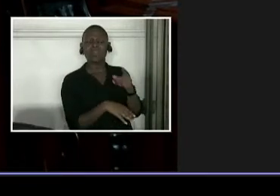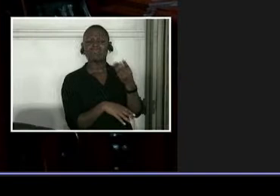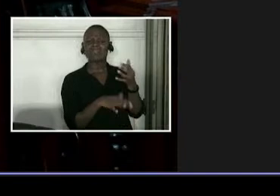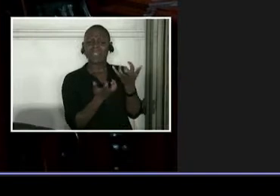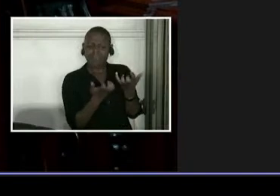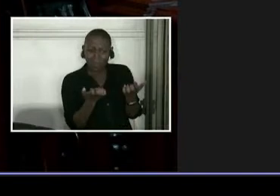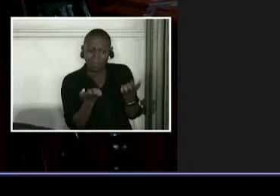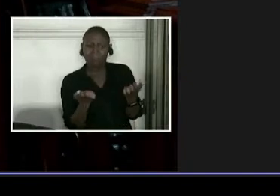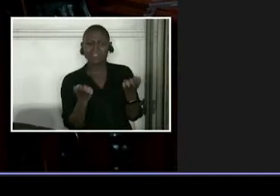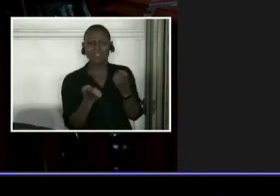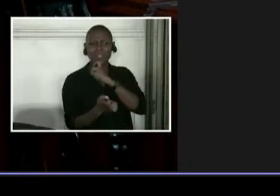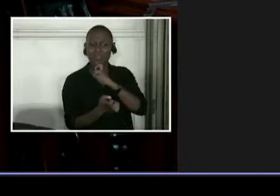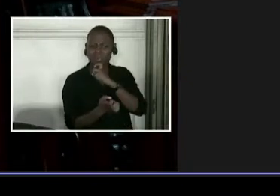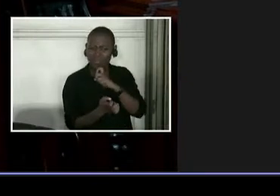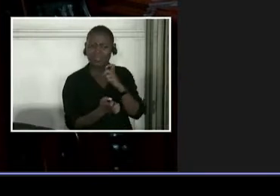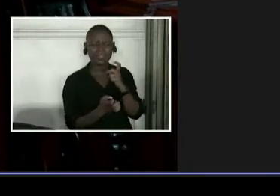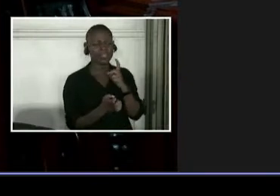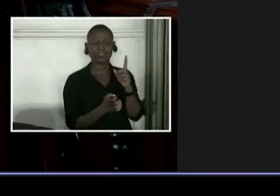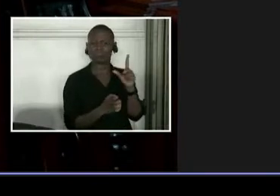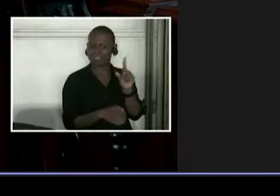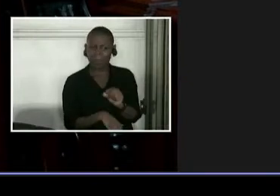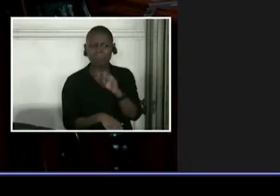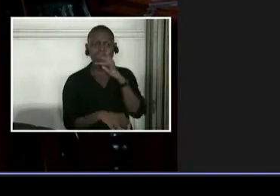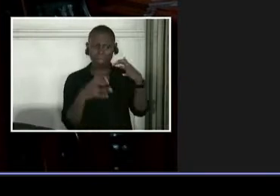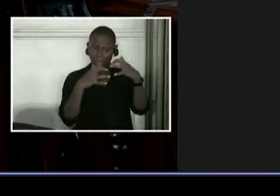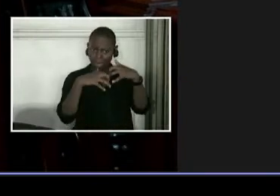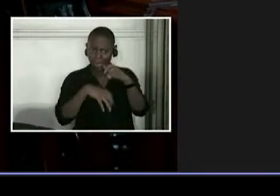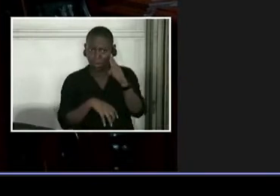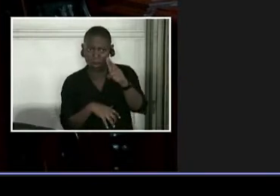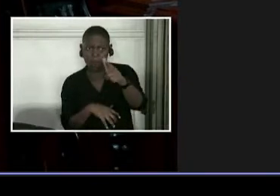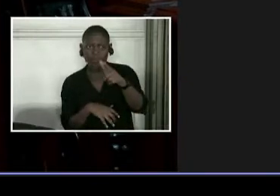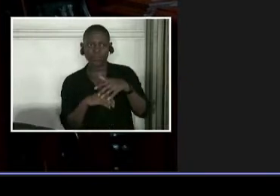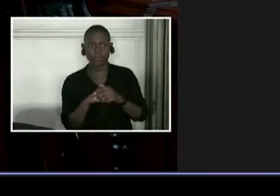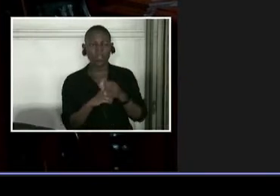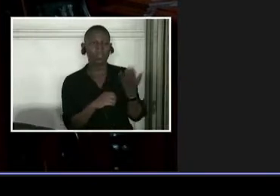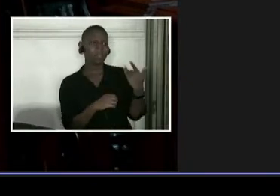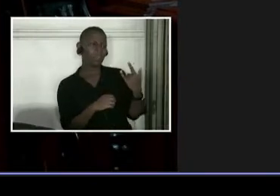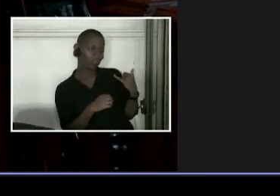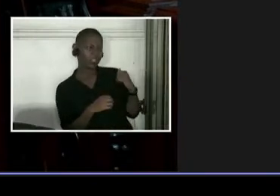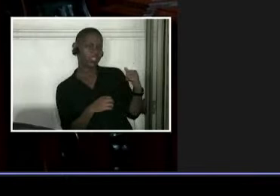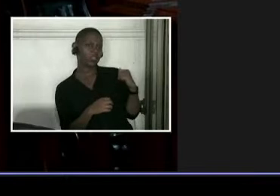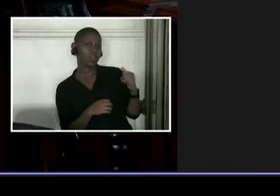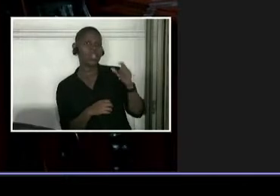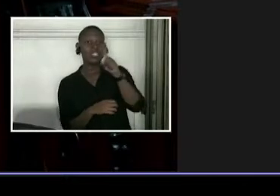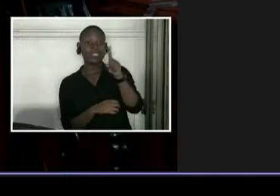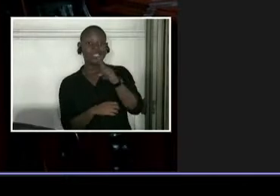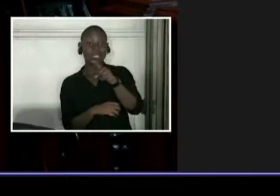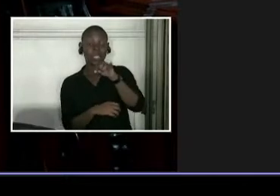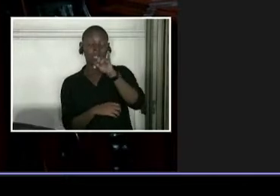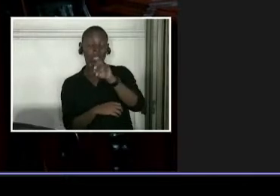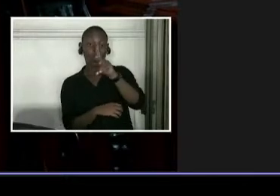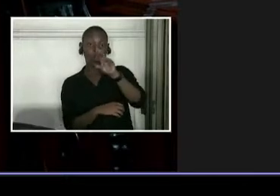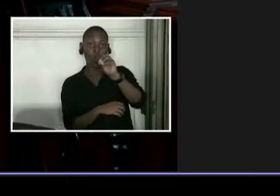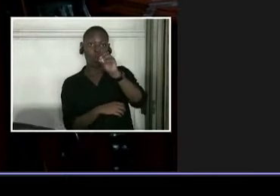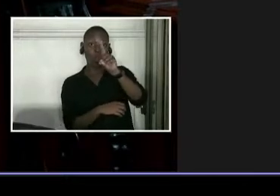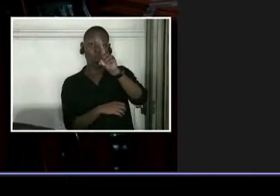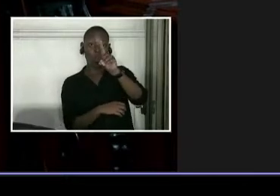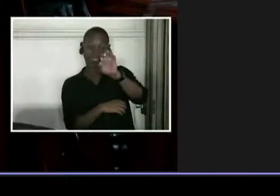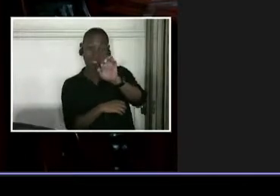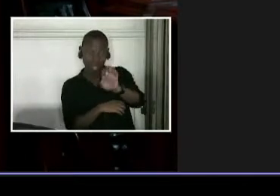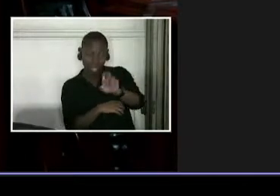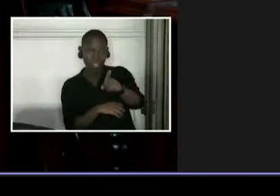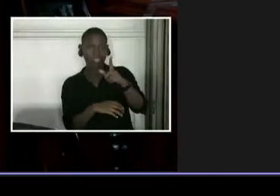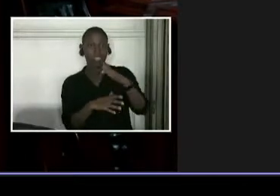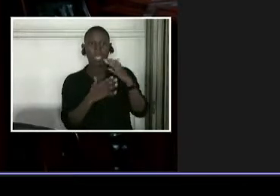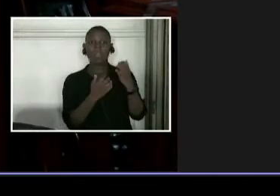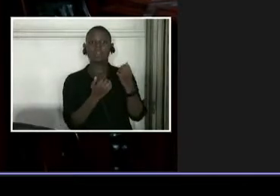face. Izolo sibe nomhlangano nomongameli wabahlali basemjondolo umnumzane uSibuzi Kode unobhala uThapelo Mohape